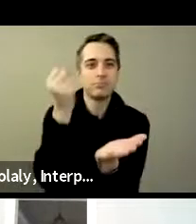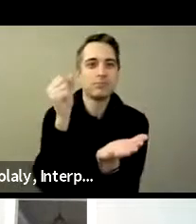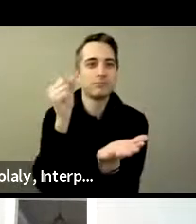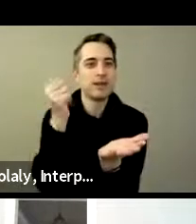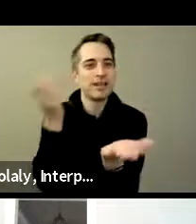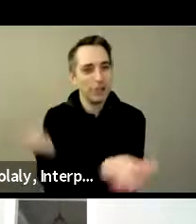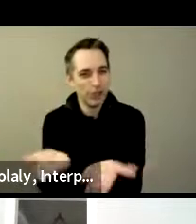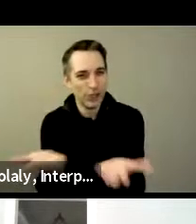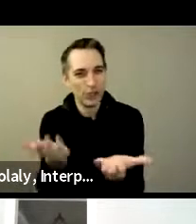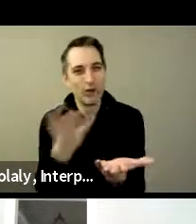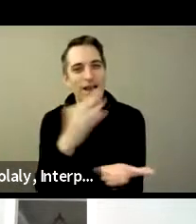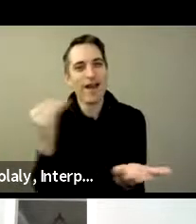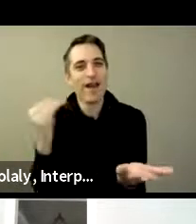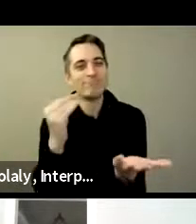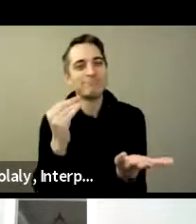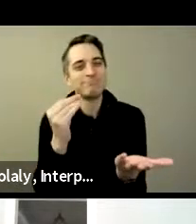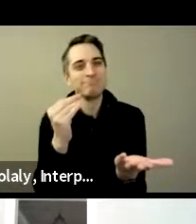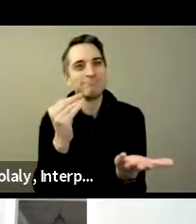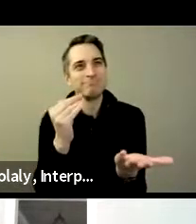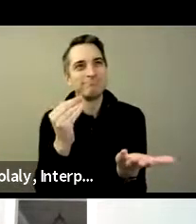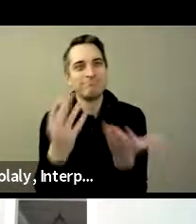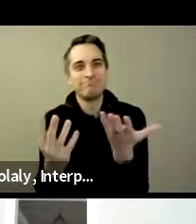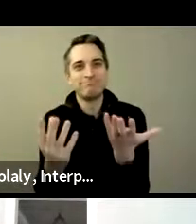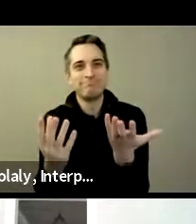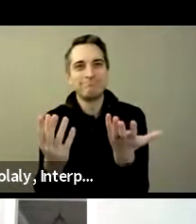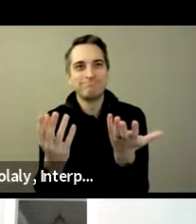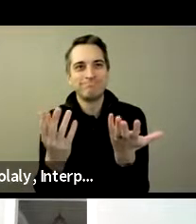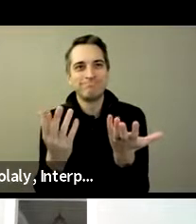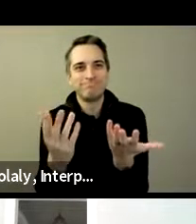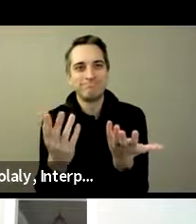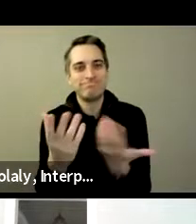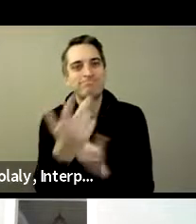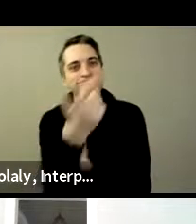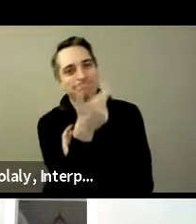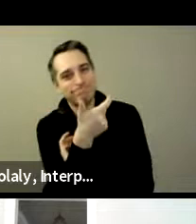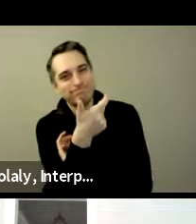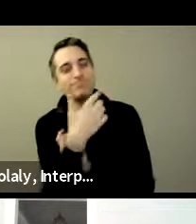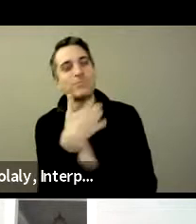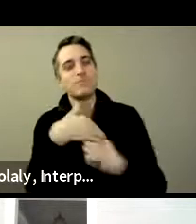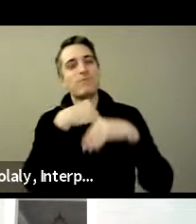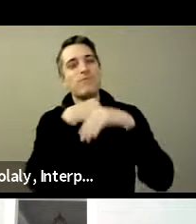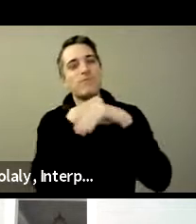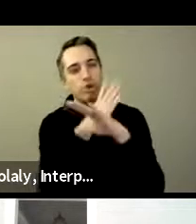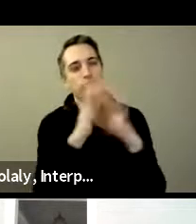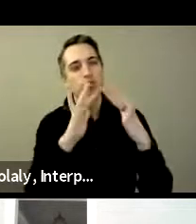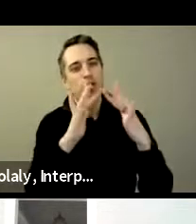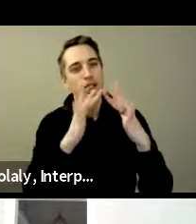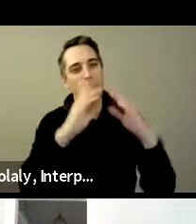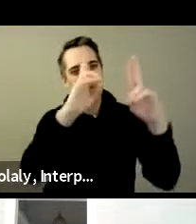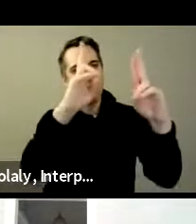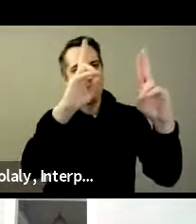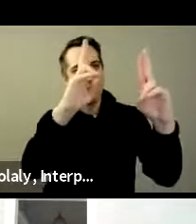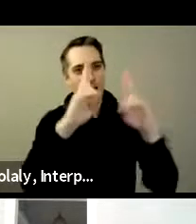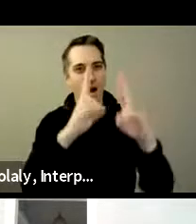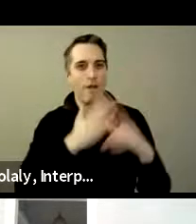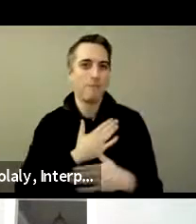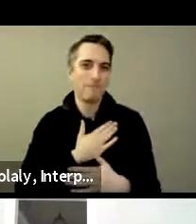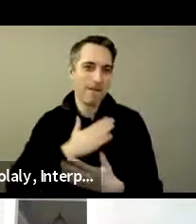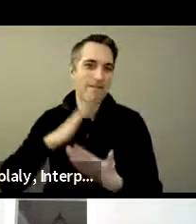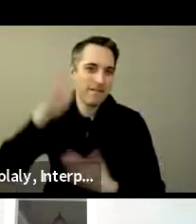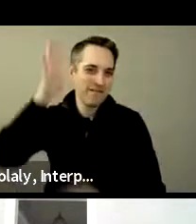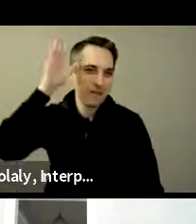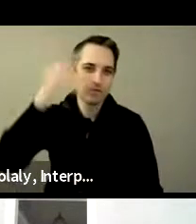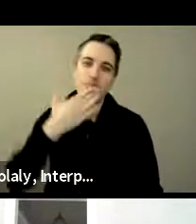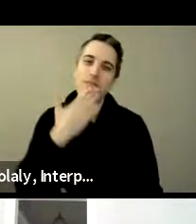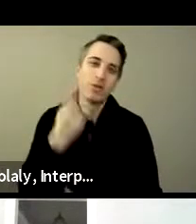be a part of this virtual honoring of my father. And I just thank you all for the continued support